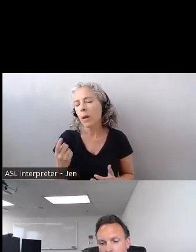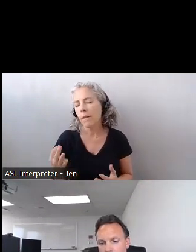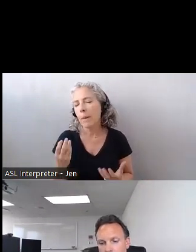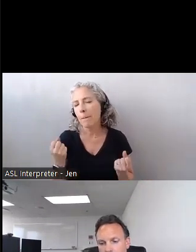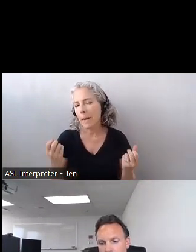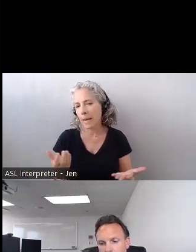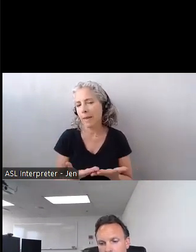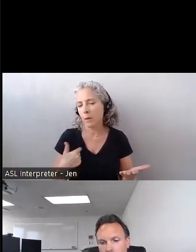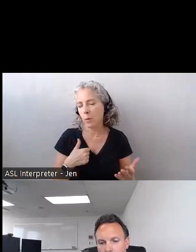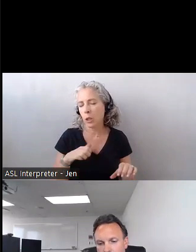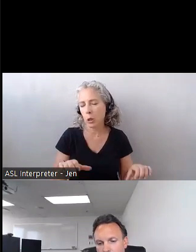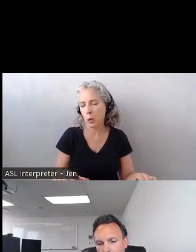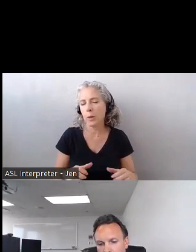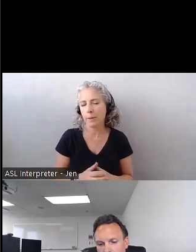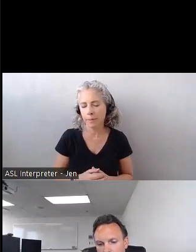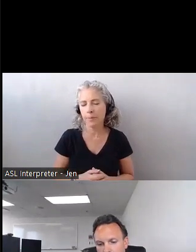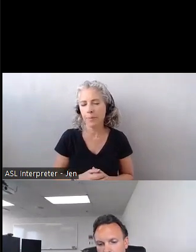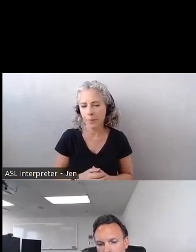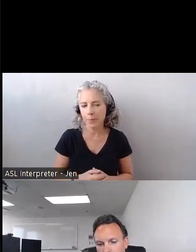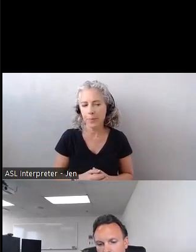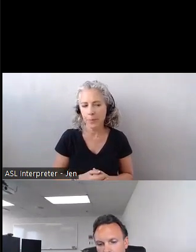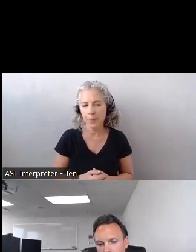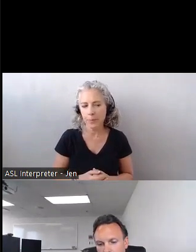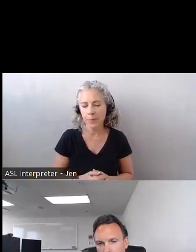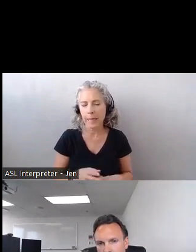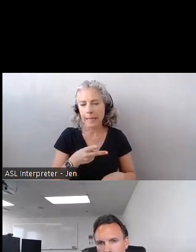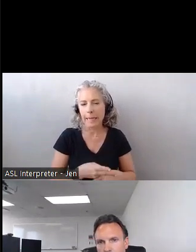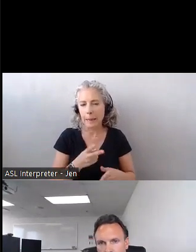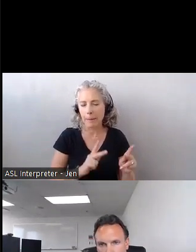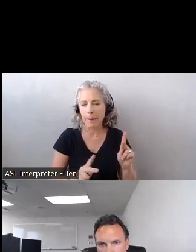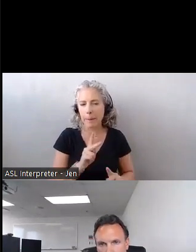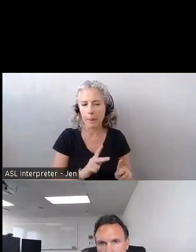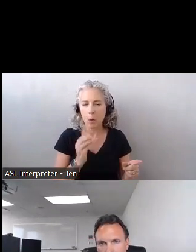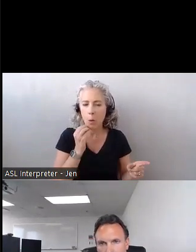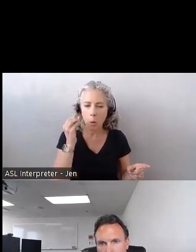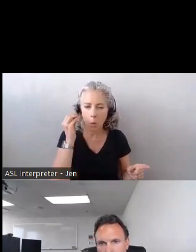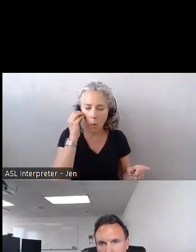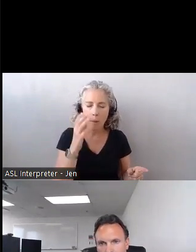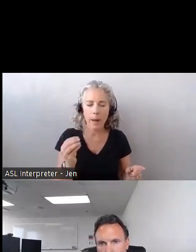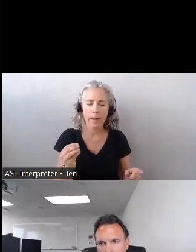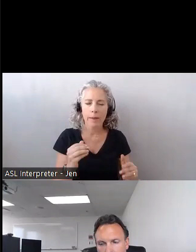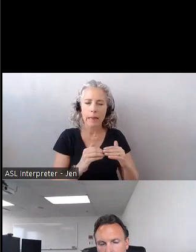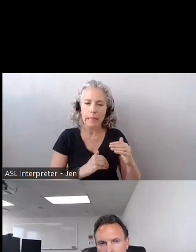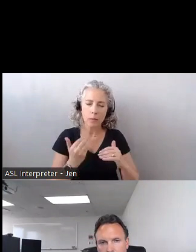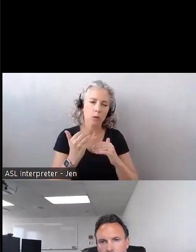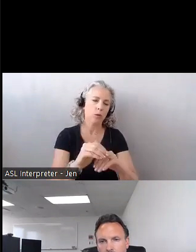that we're doing to keep people in the least restrictive environment. Next slide,